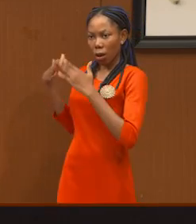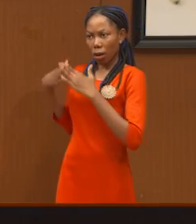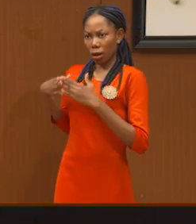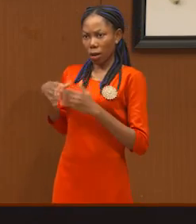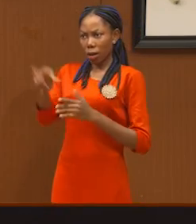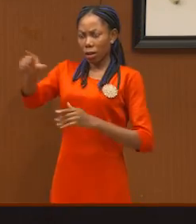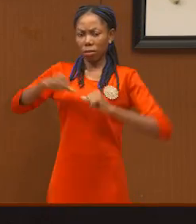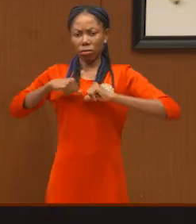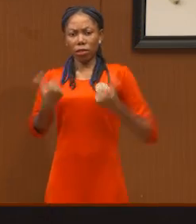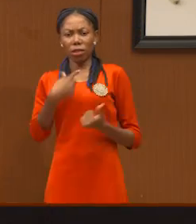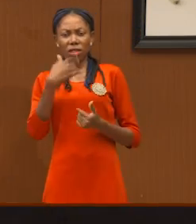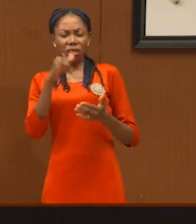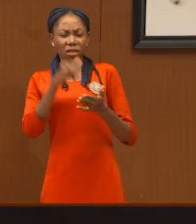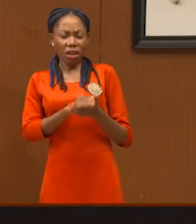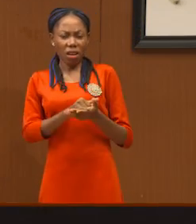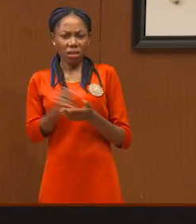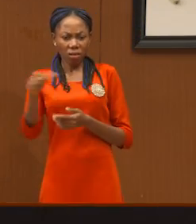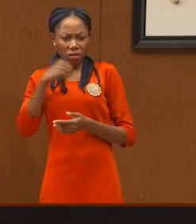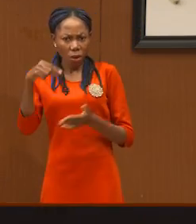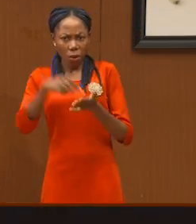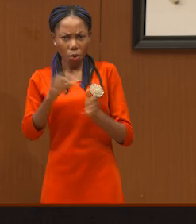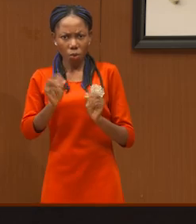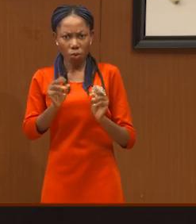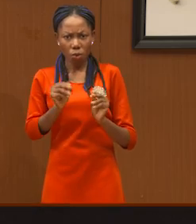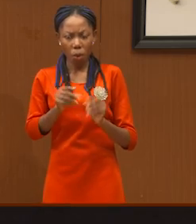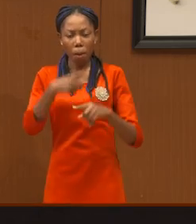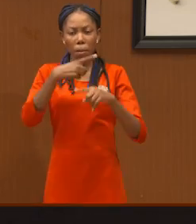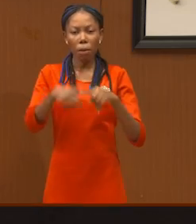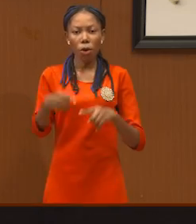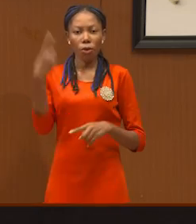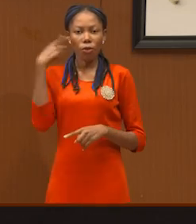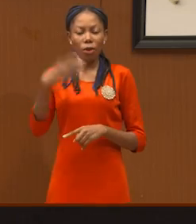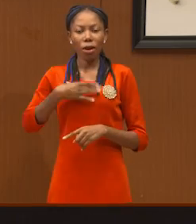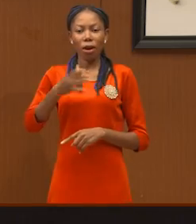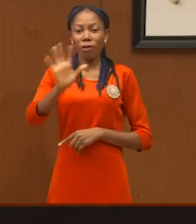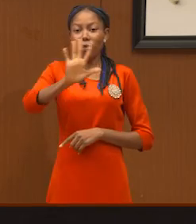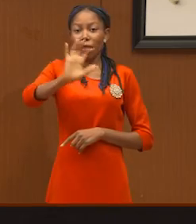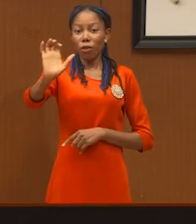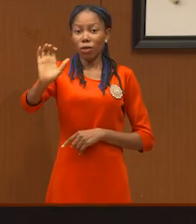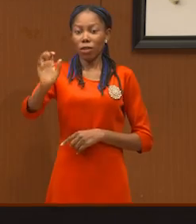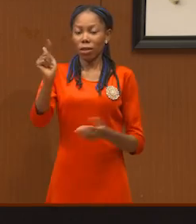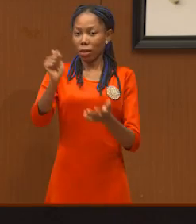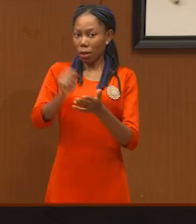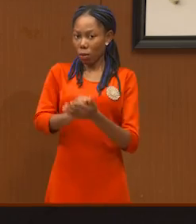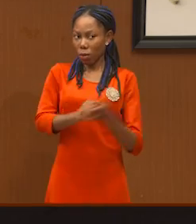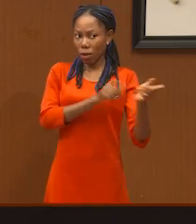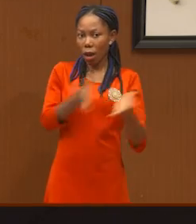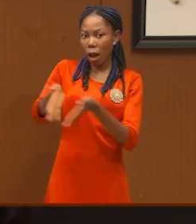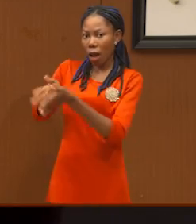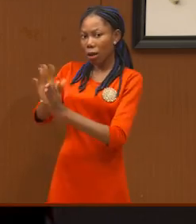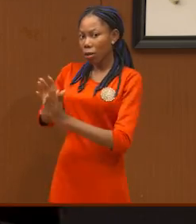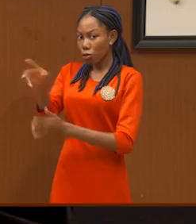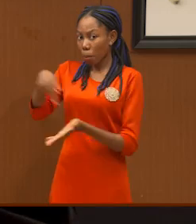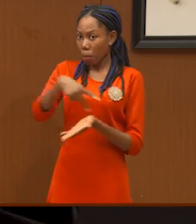him, but he said I should not go with the last amount of rent, which was about 500,000. Did you pay that? No, he